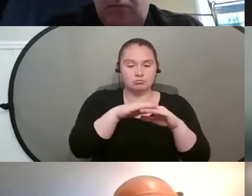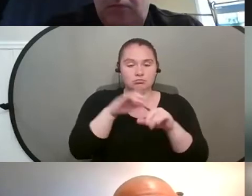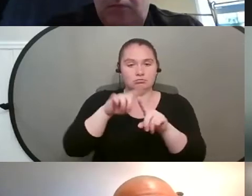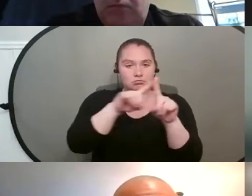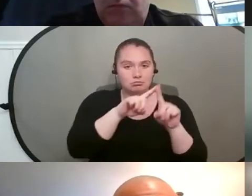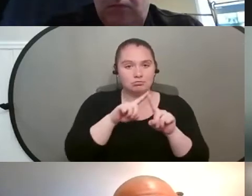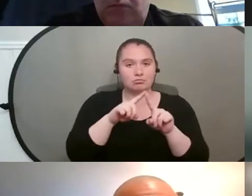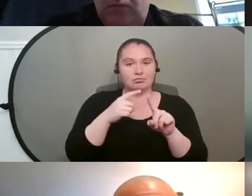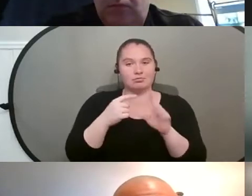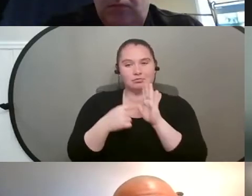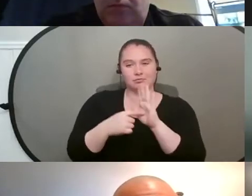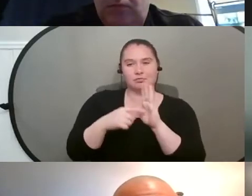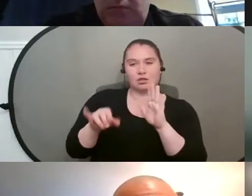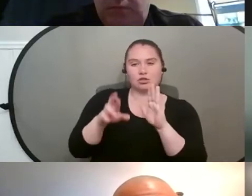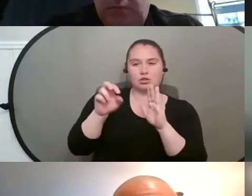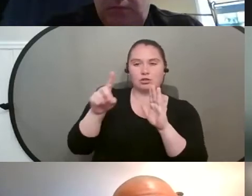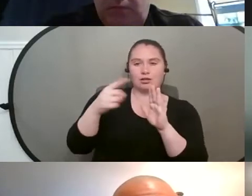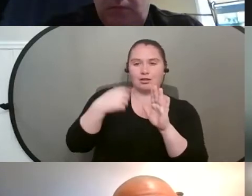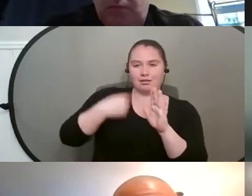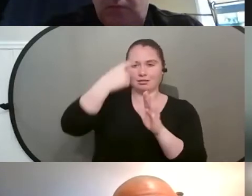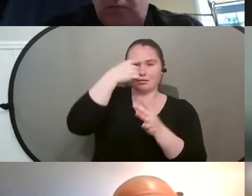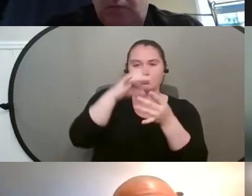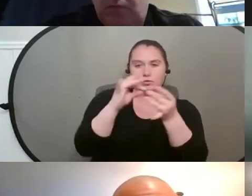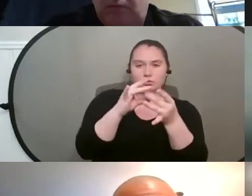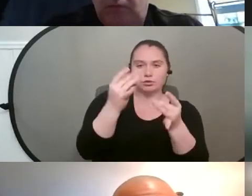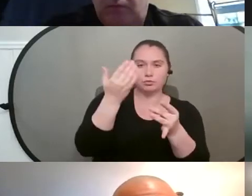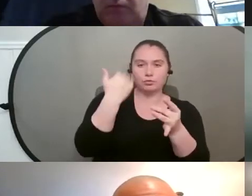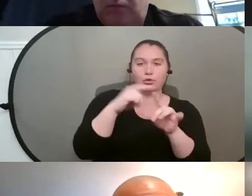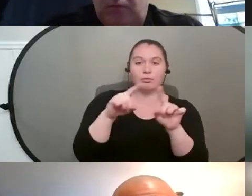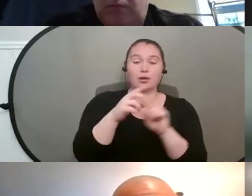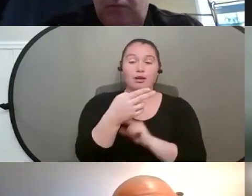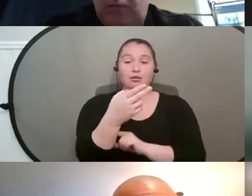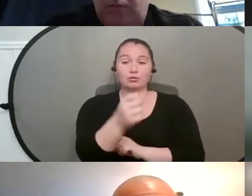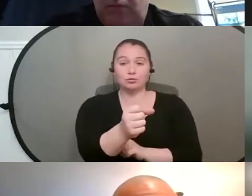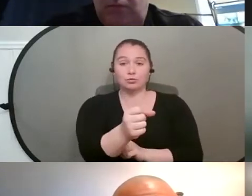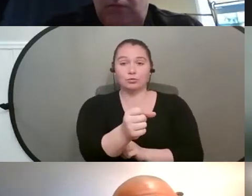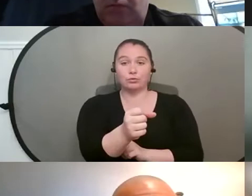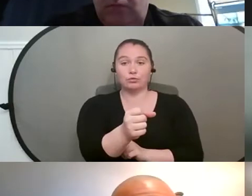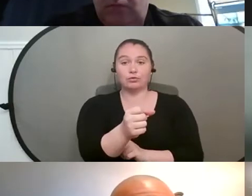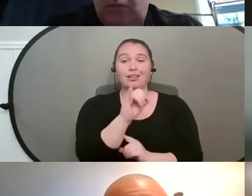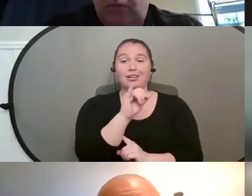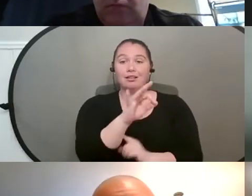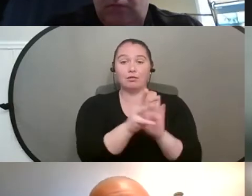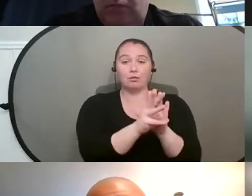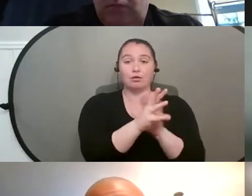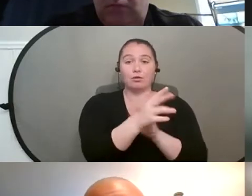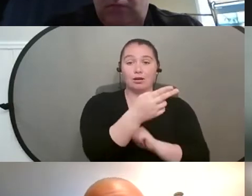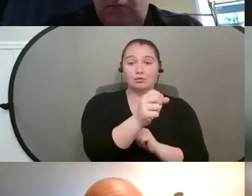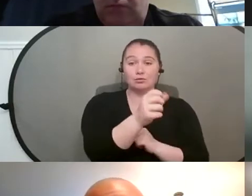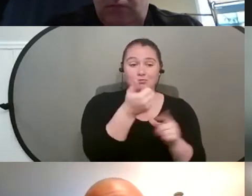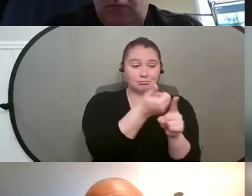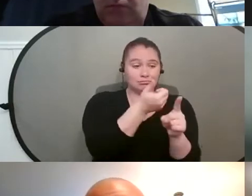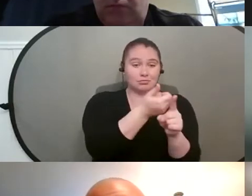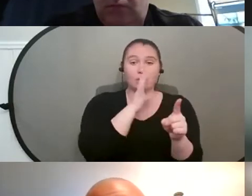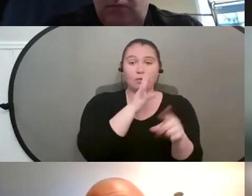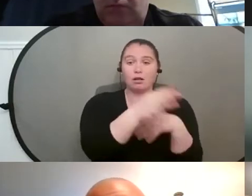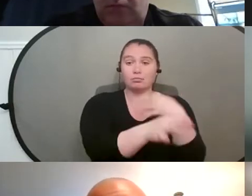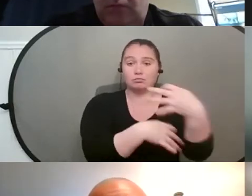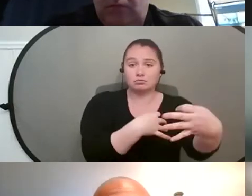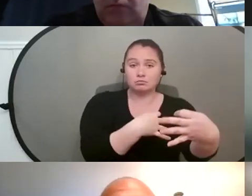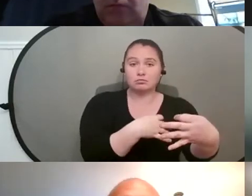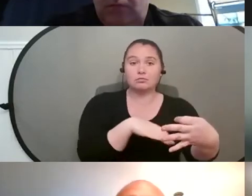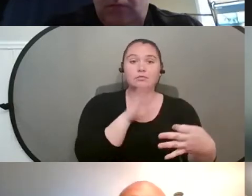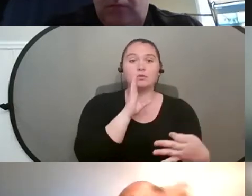and I think Jared, you touched on this, but when you talk about our high schools, were we to replace Waco High School, we will want to